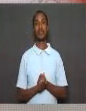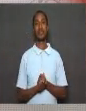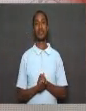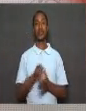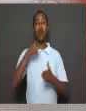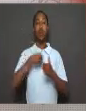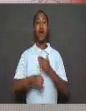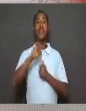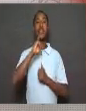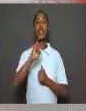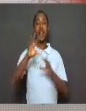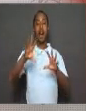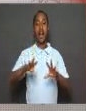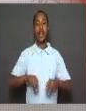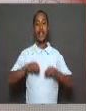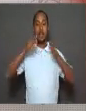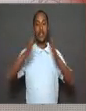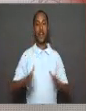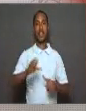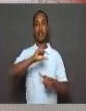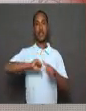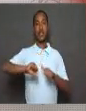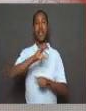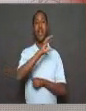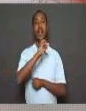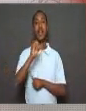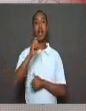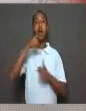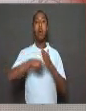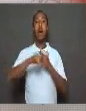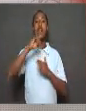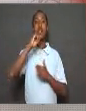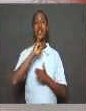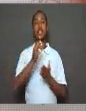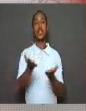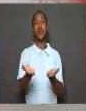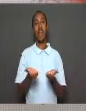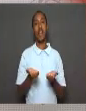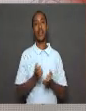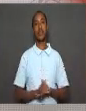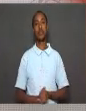What is an acceptor atom and what does it require?